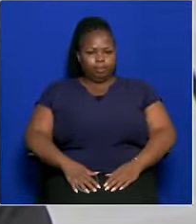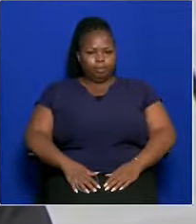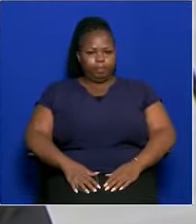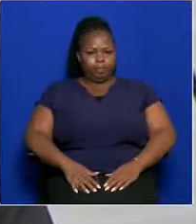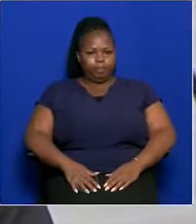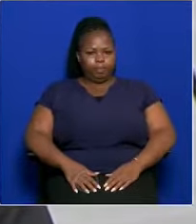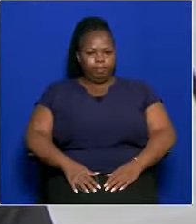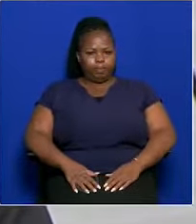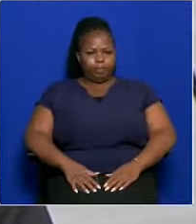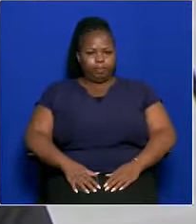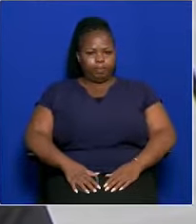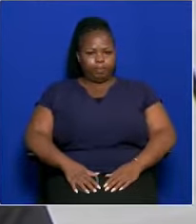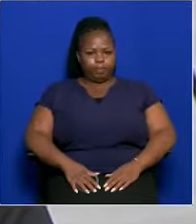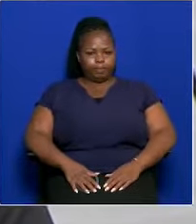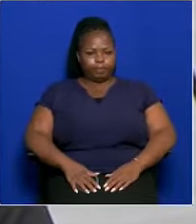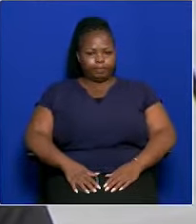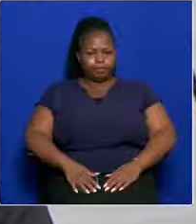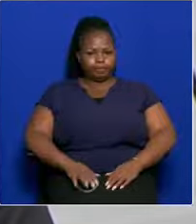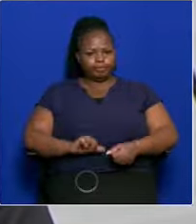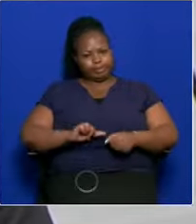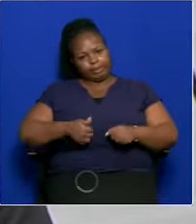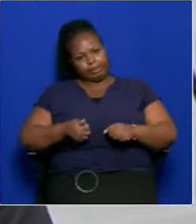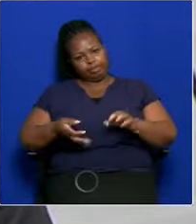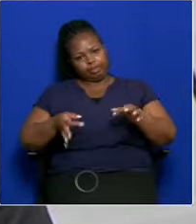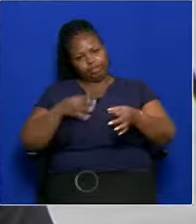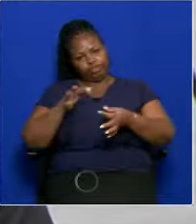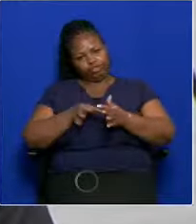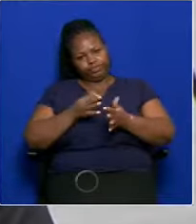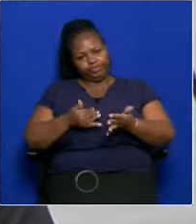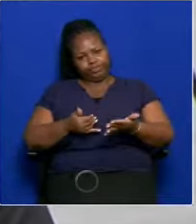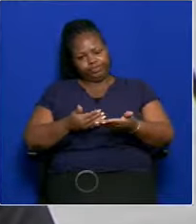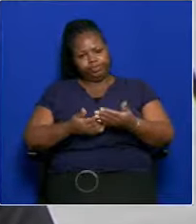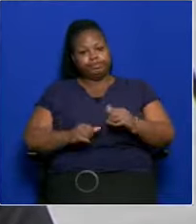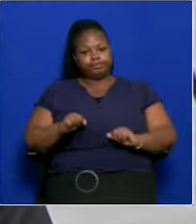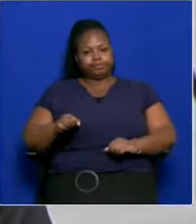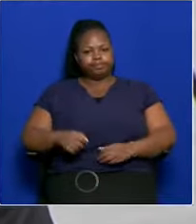So it's the very next page. Yes.